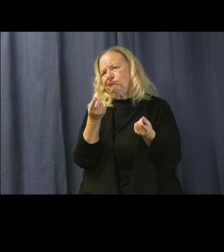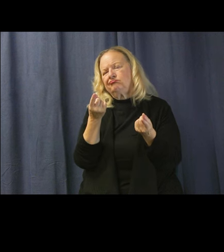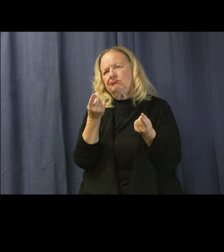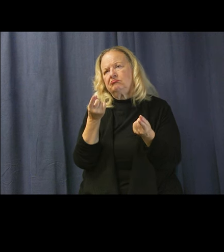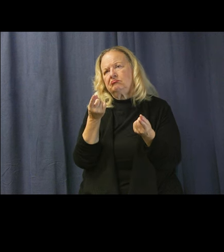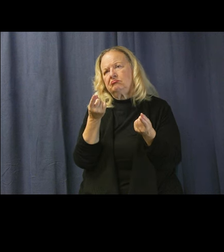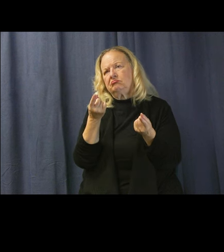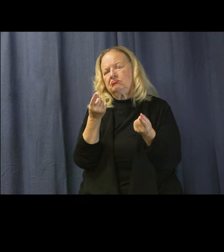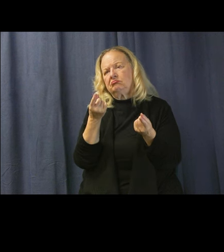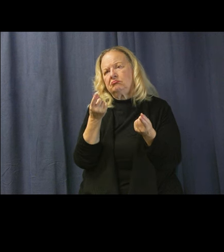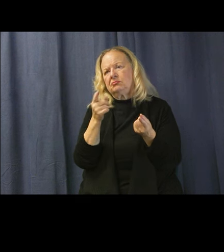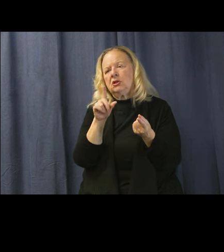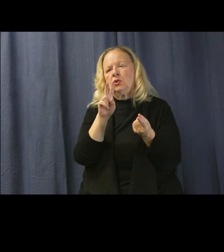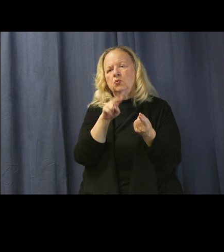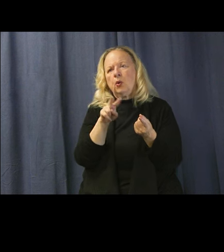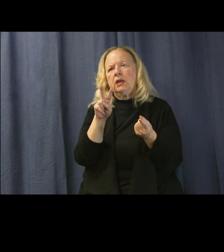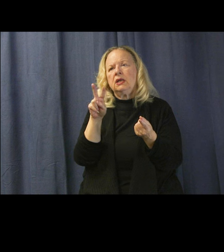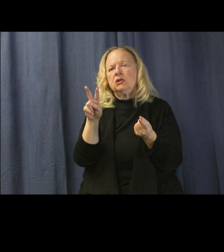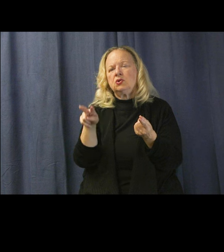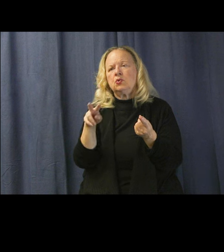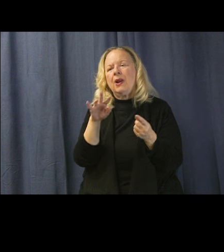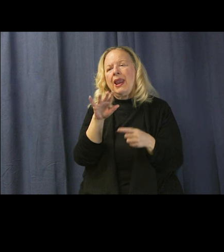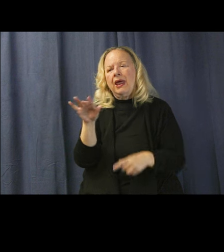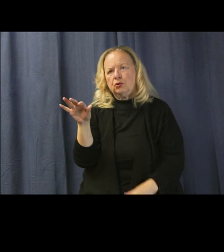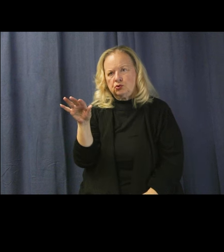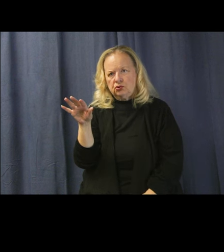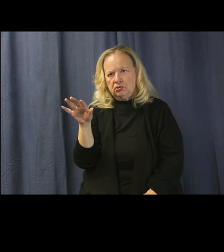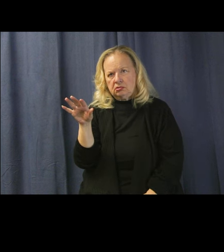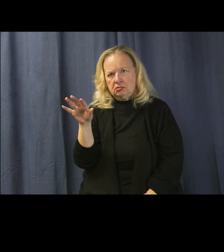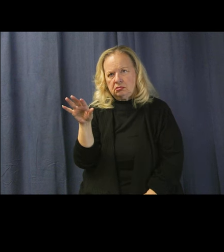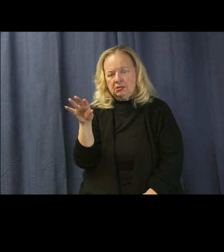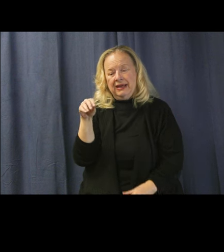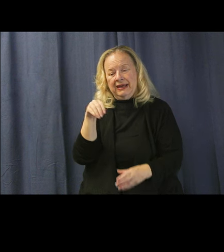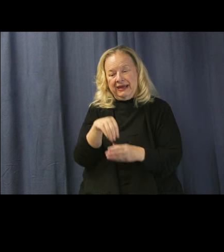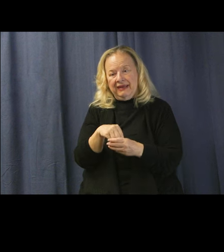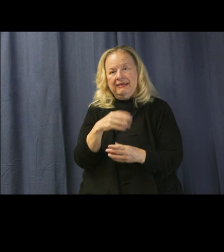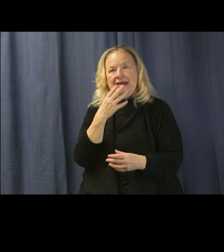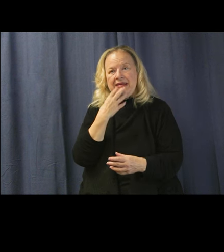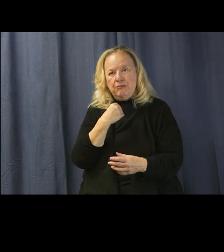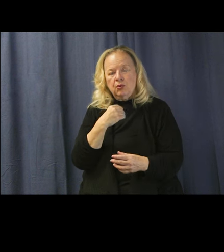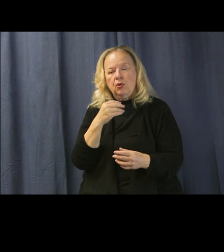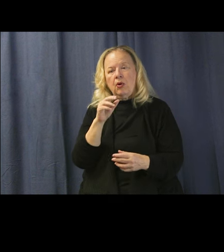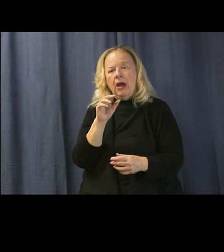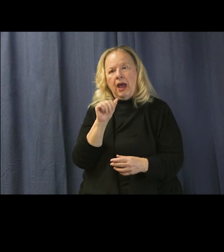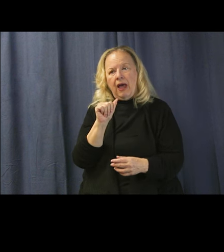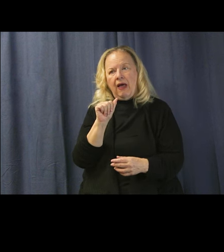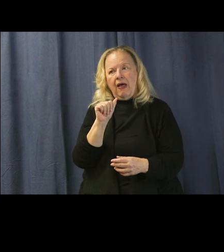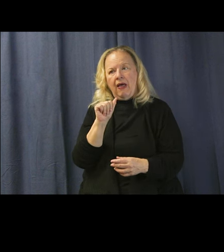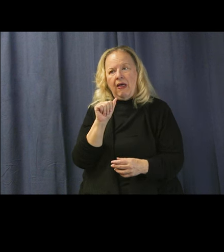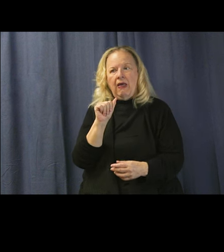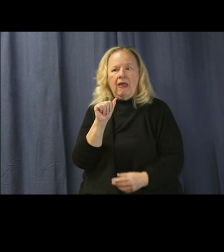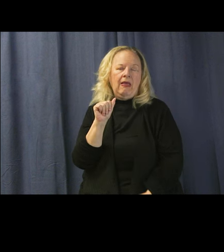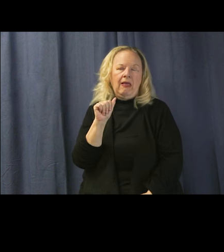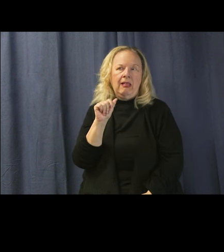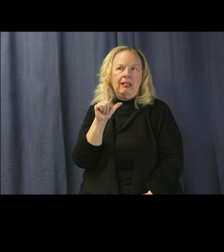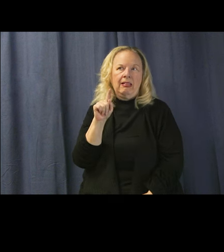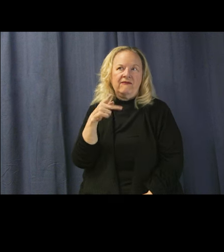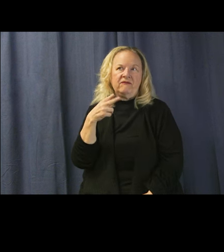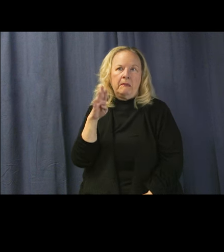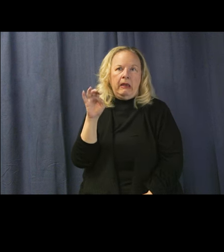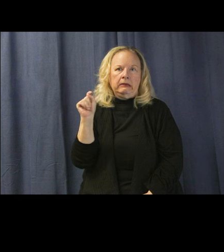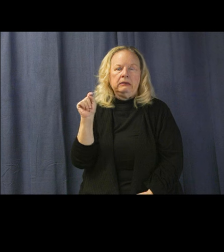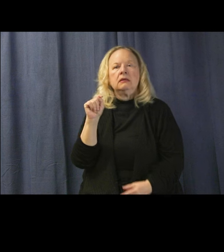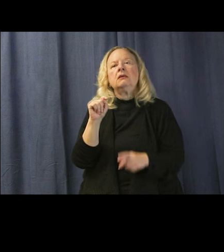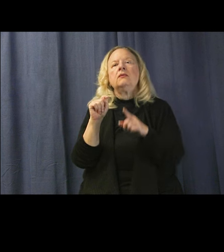way. There are 22 letters in the Hebrew alphabet. Okay,